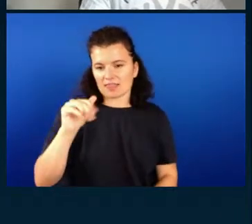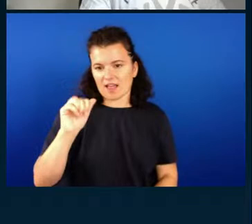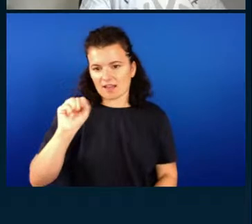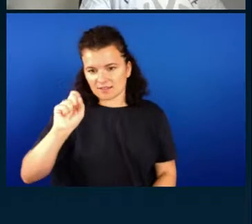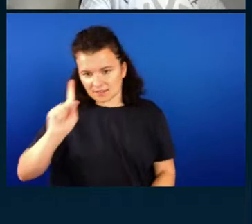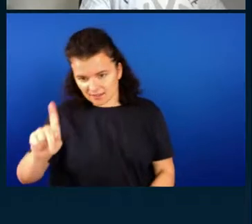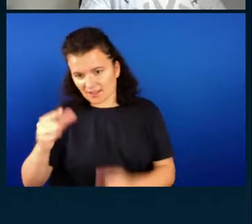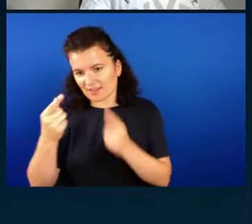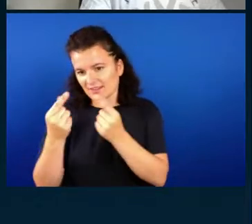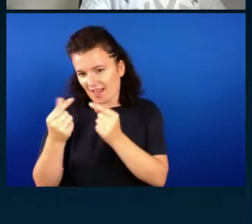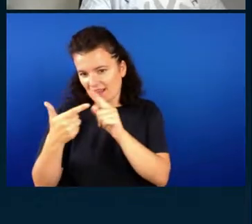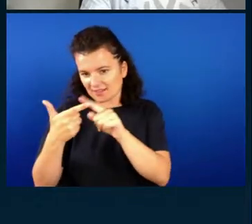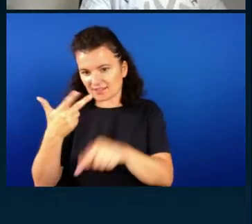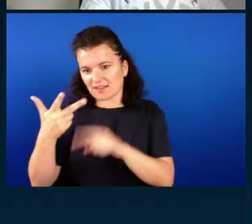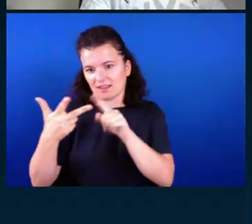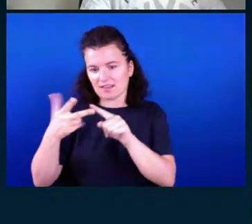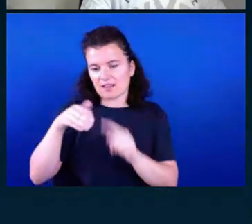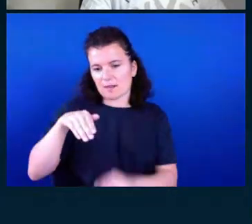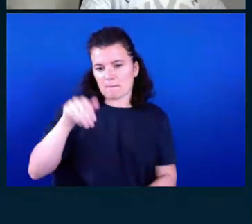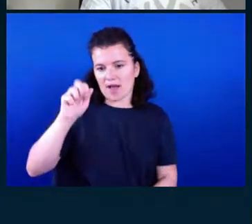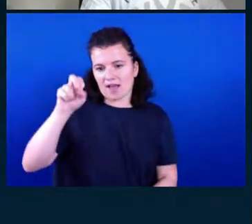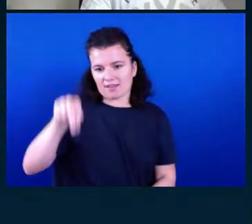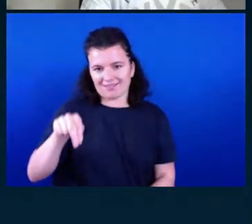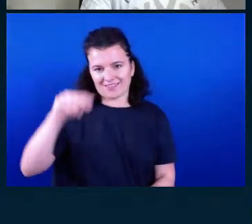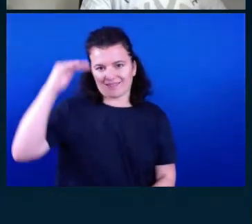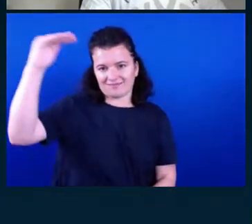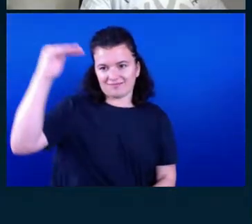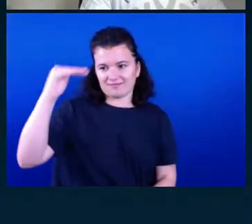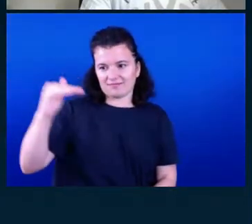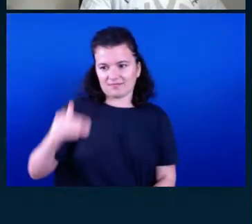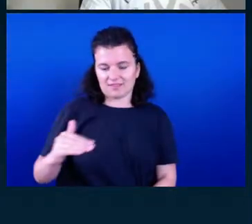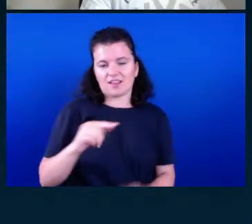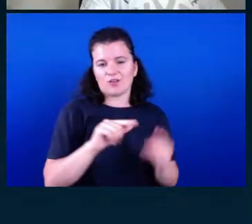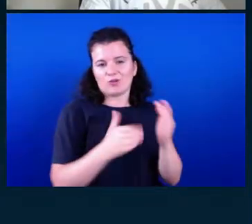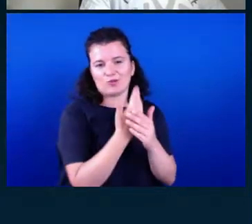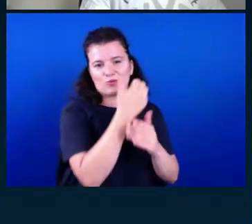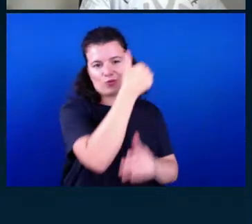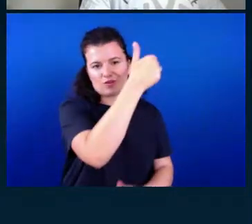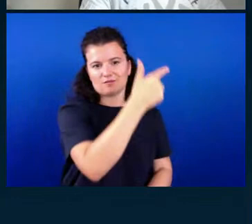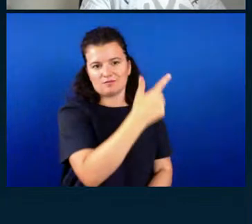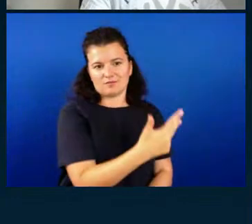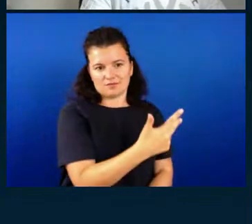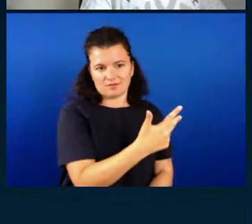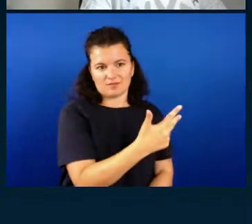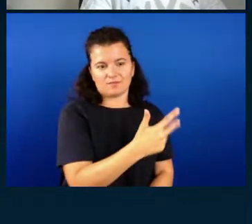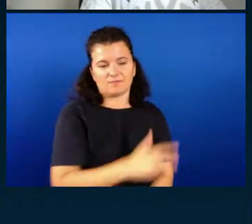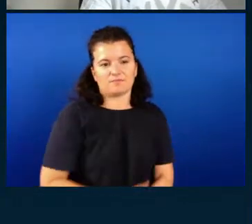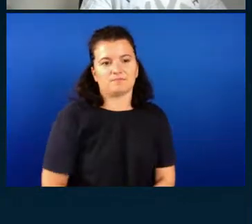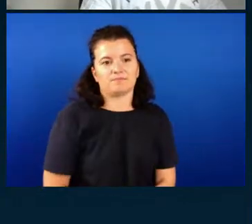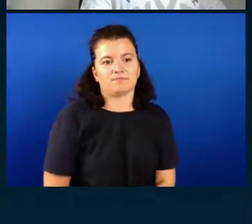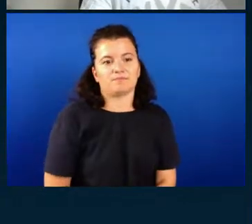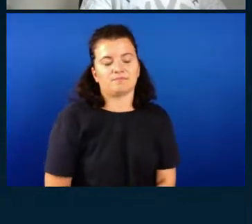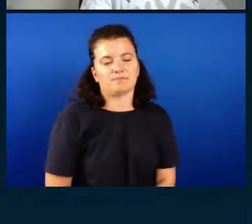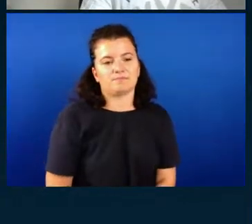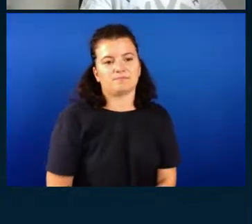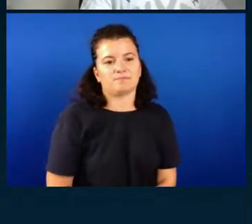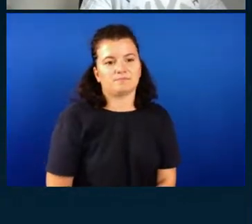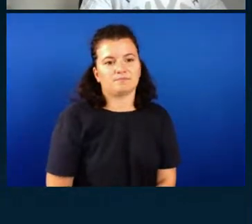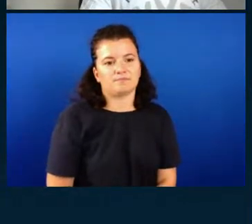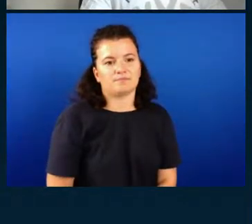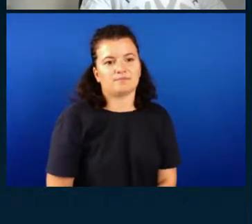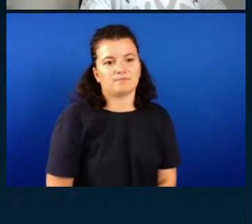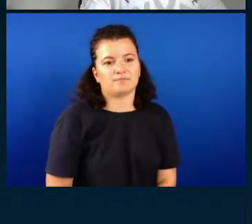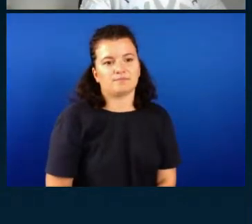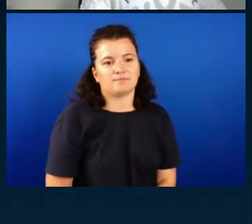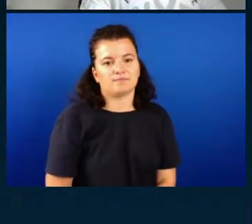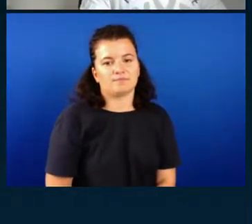already have these stickers, and we have an additional one, which is the SDK. And now